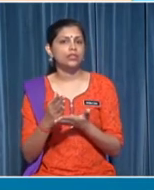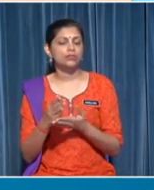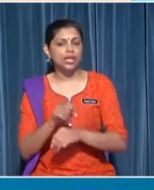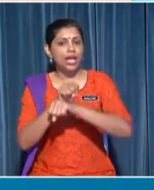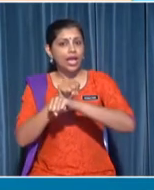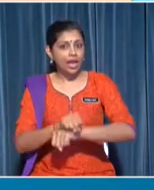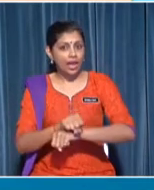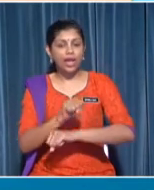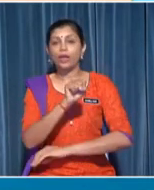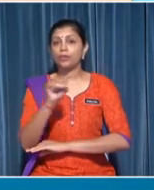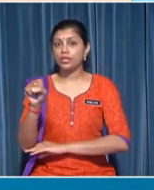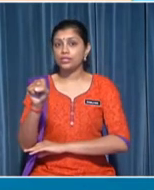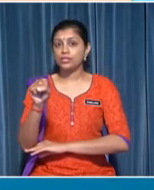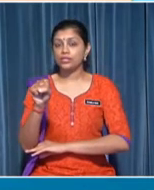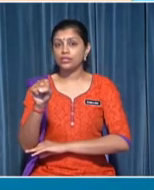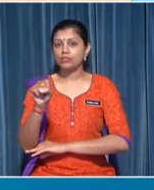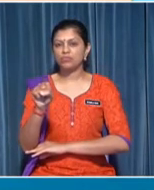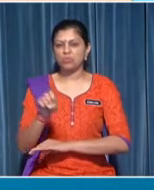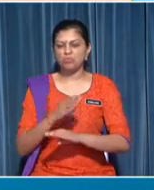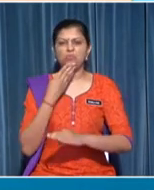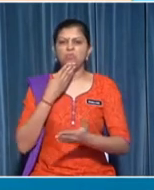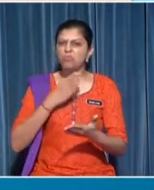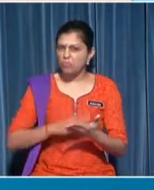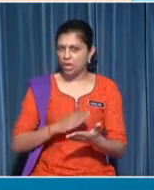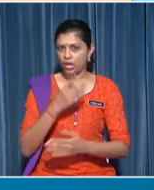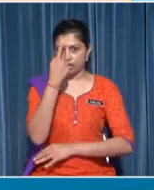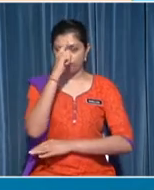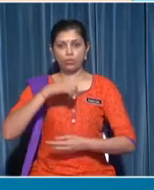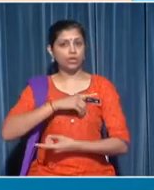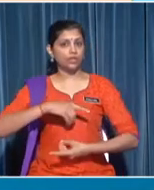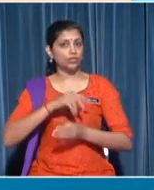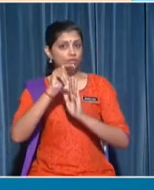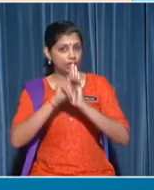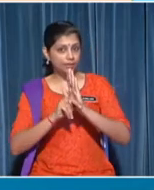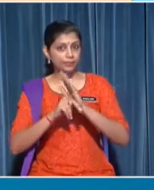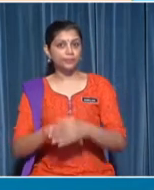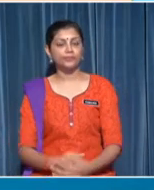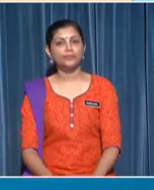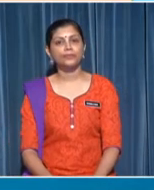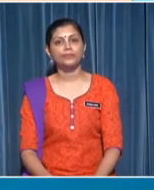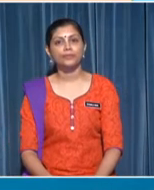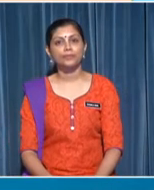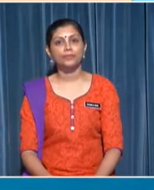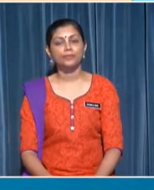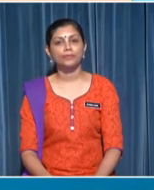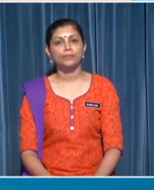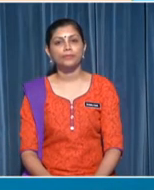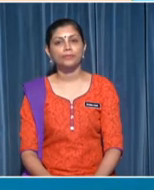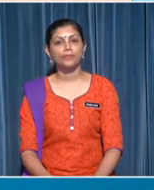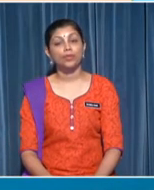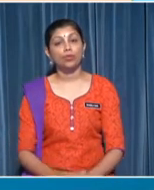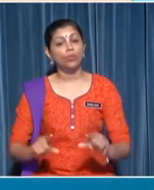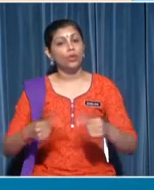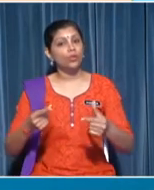or habits that are bad for digestion. Now, let's jump to the first